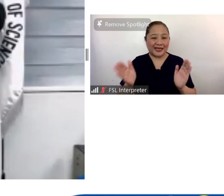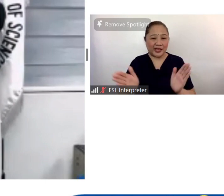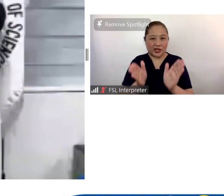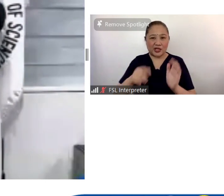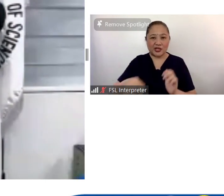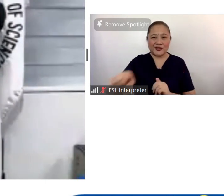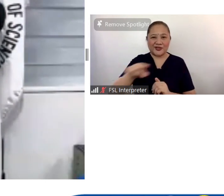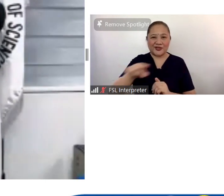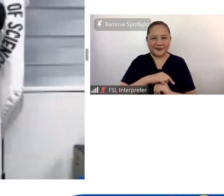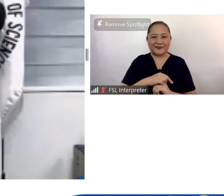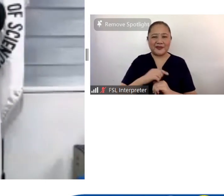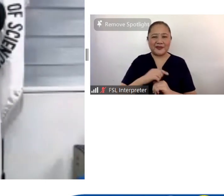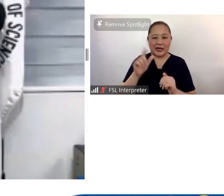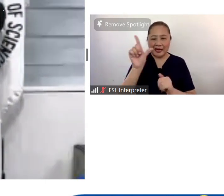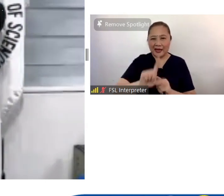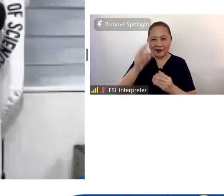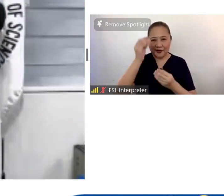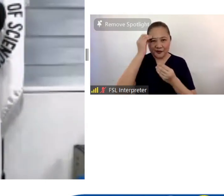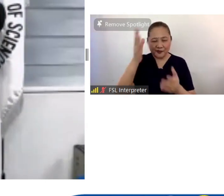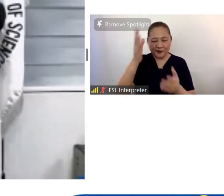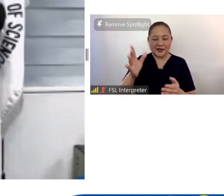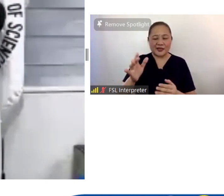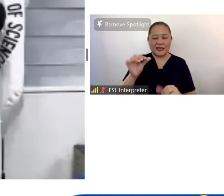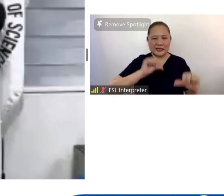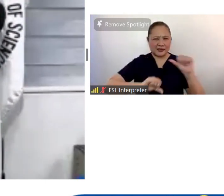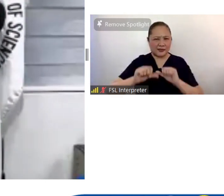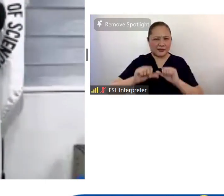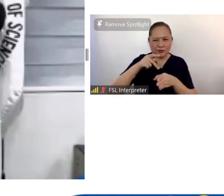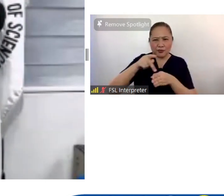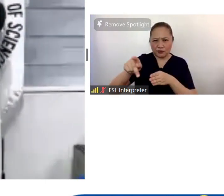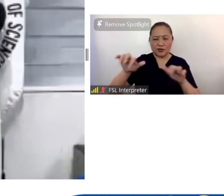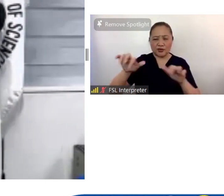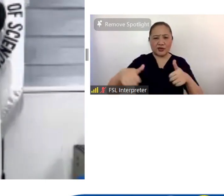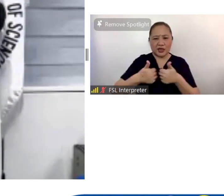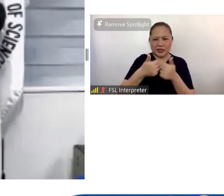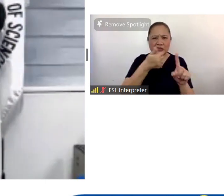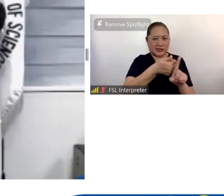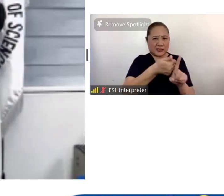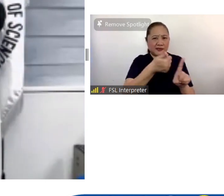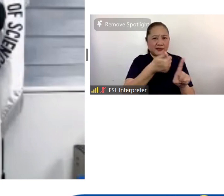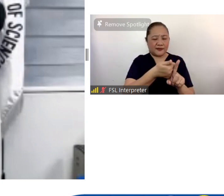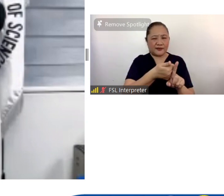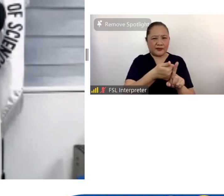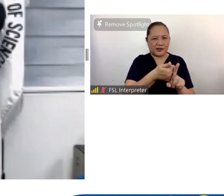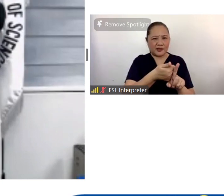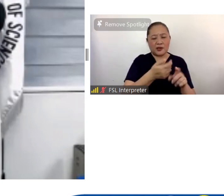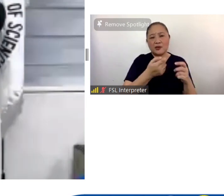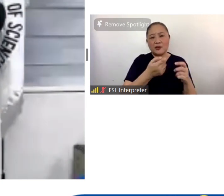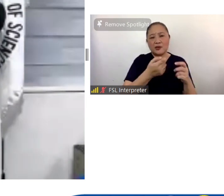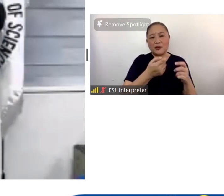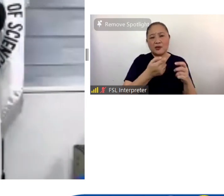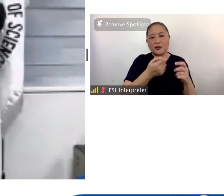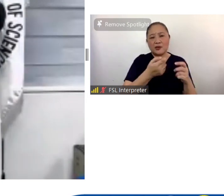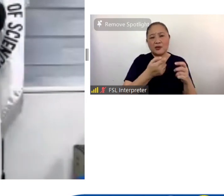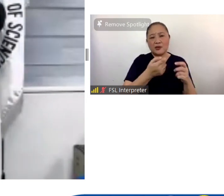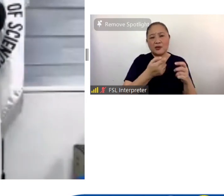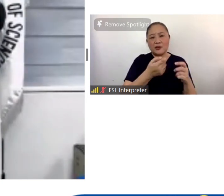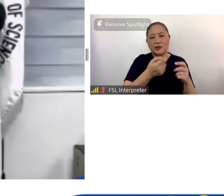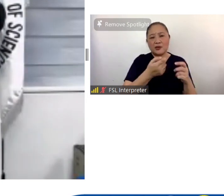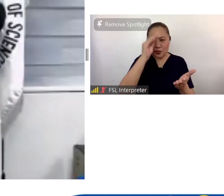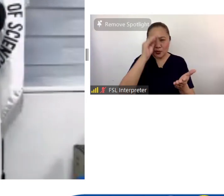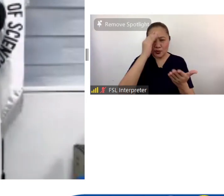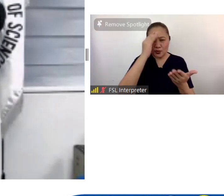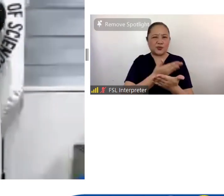library and information science professionals to challenge yourselves to continually try and learn new technologies